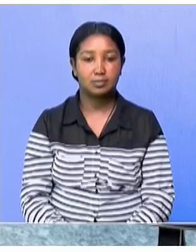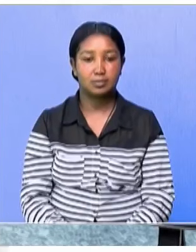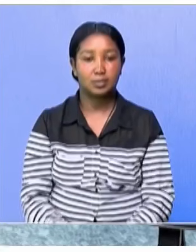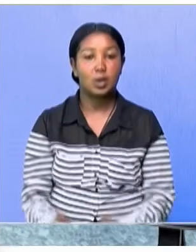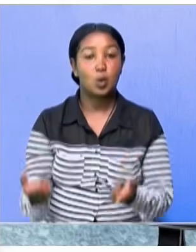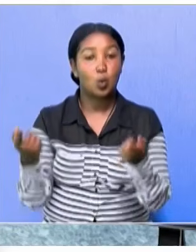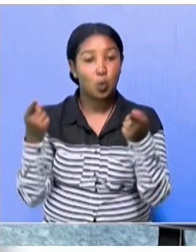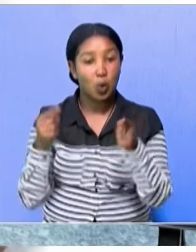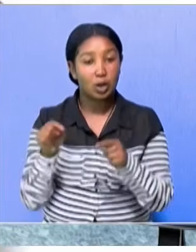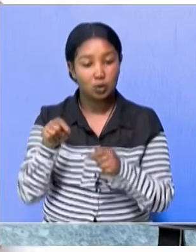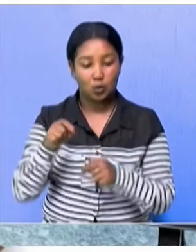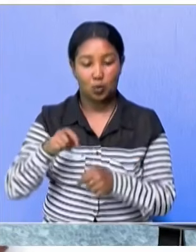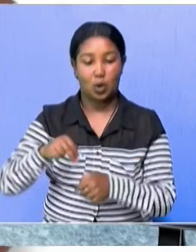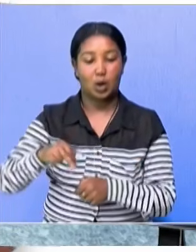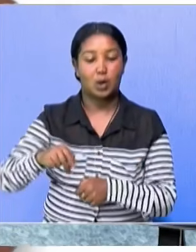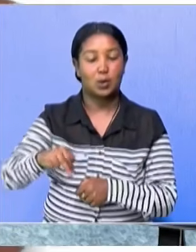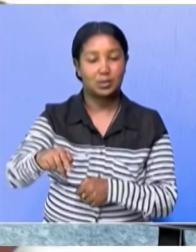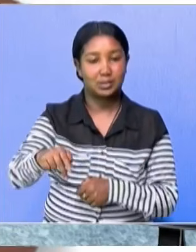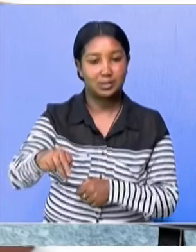cross